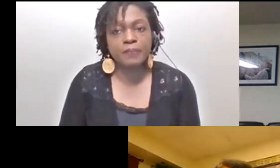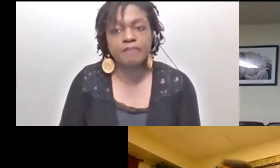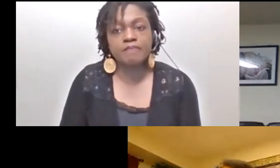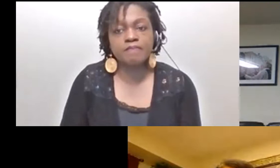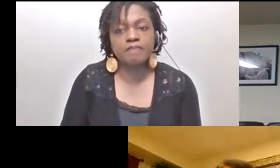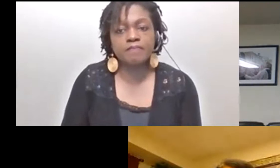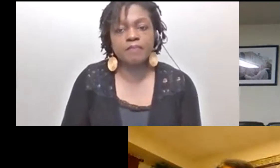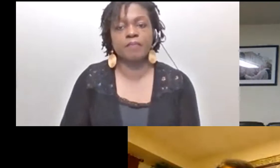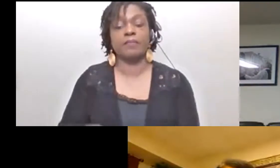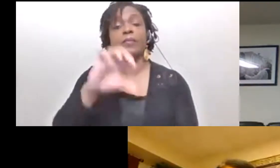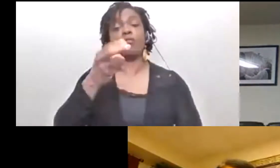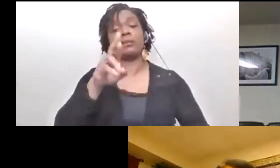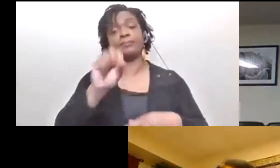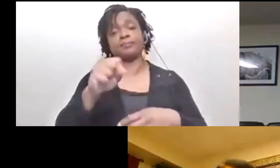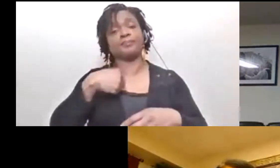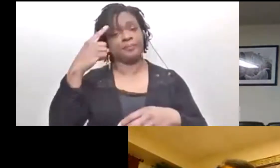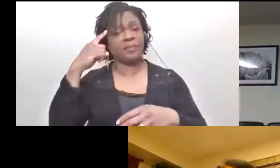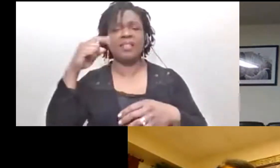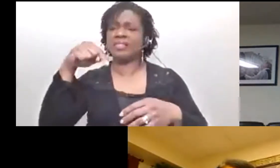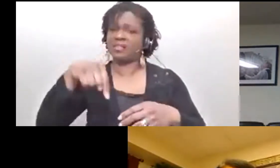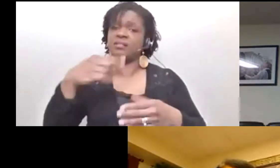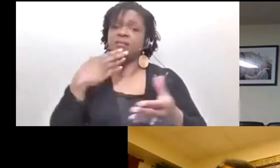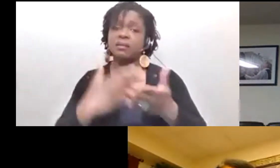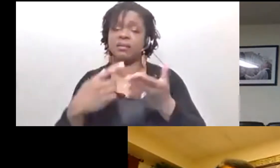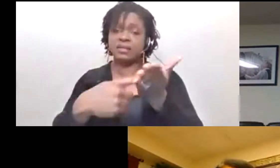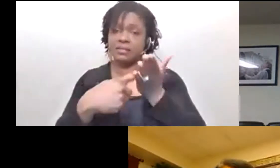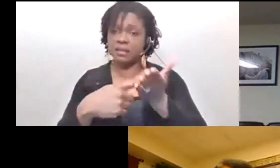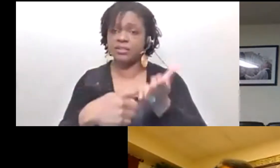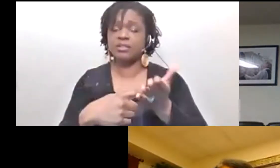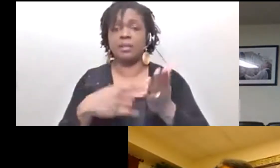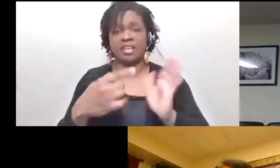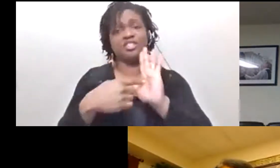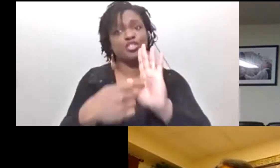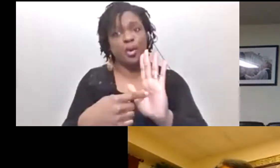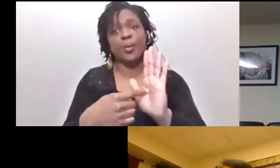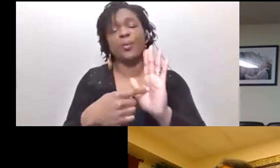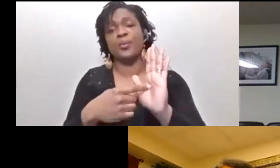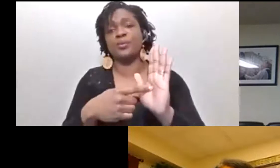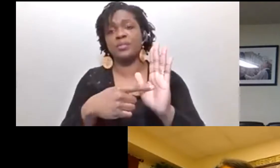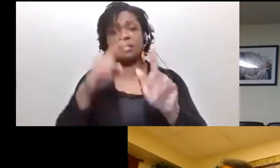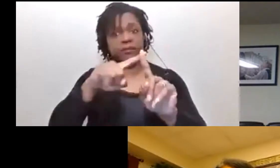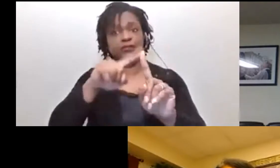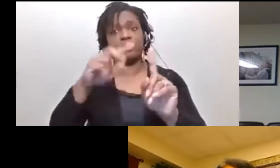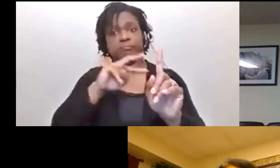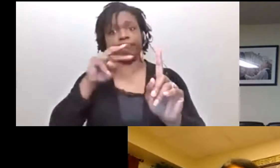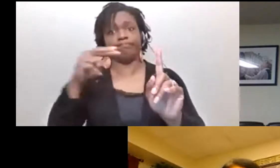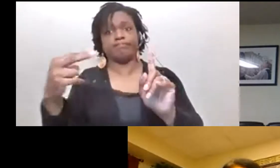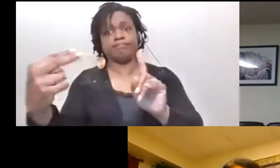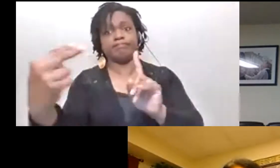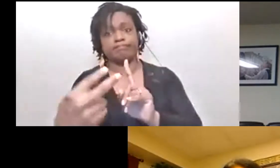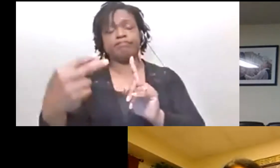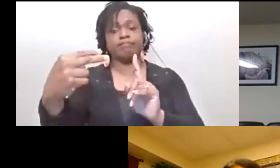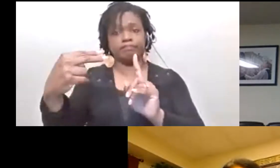So I think this is a good discussion. I think this is indicative of all the different perspectives related to this particular